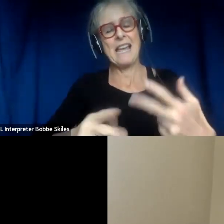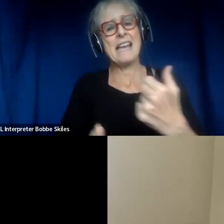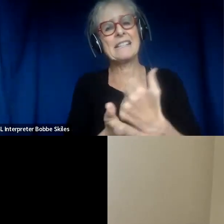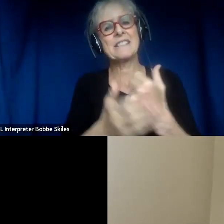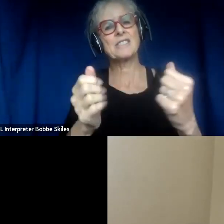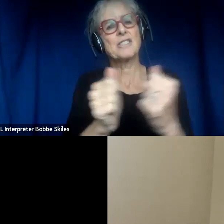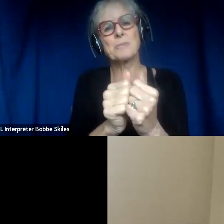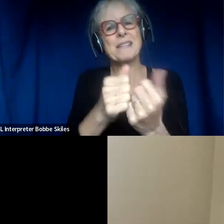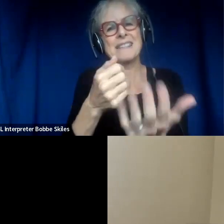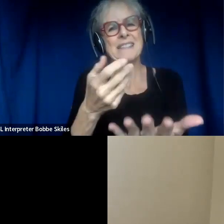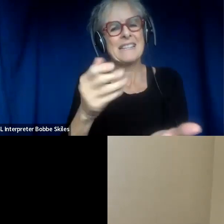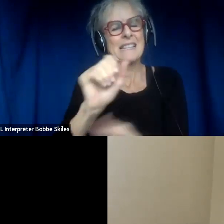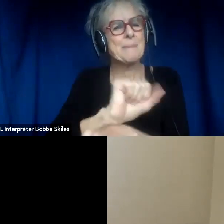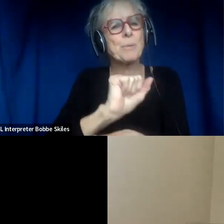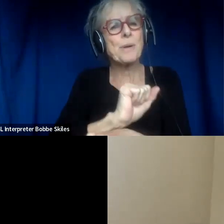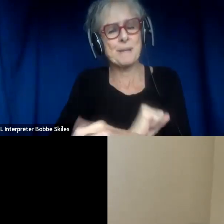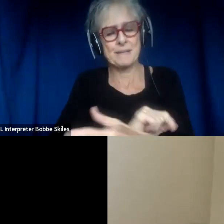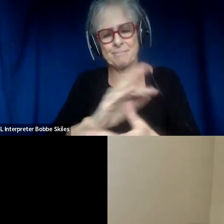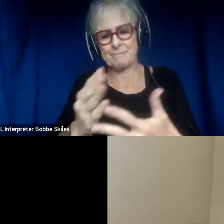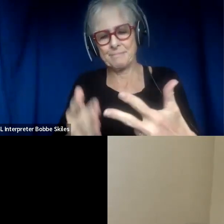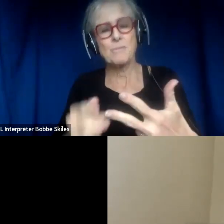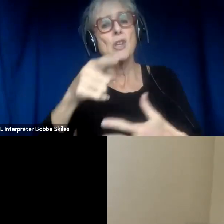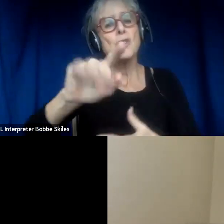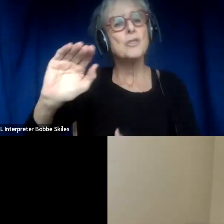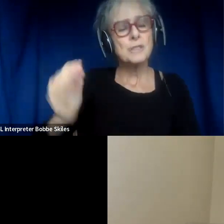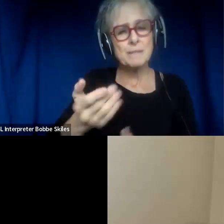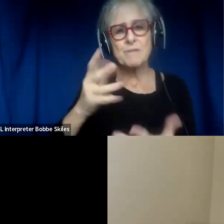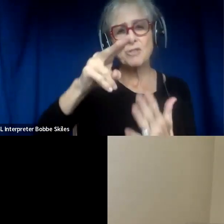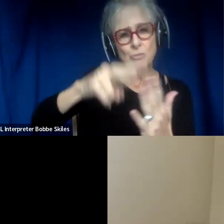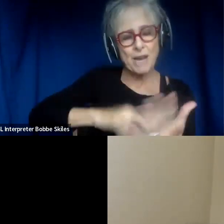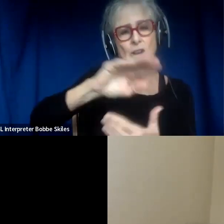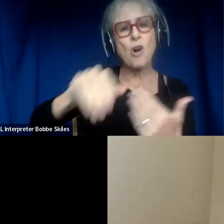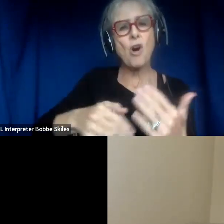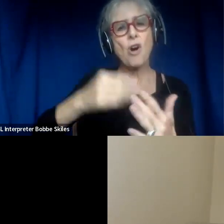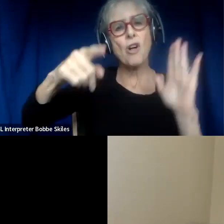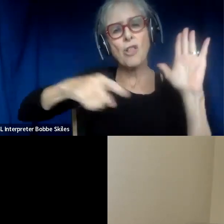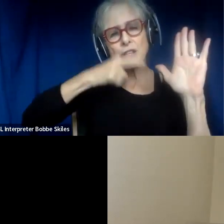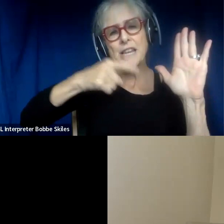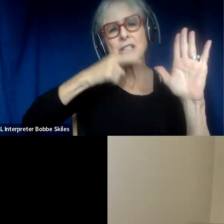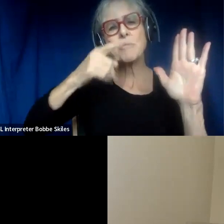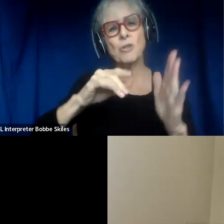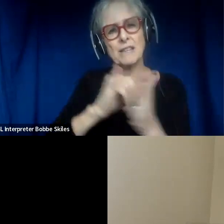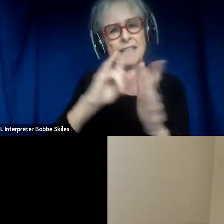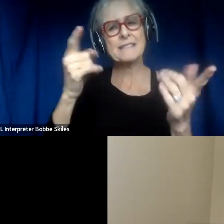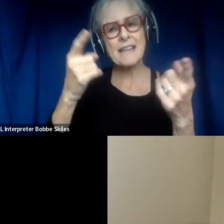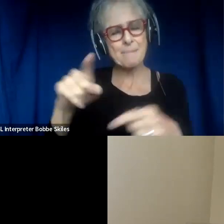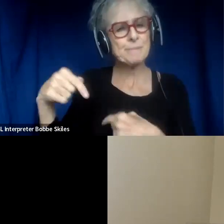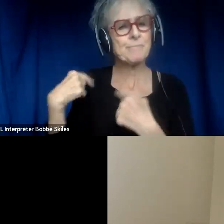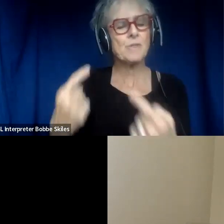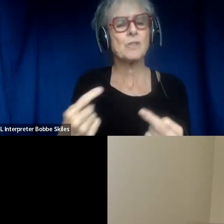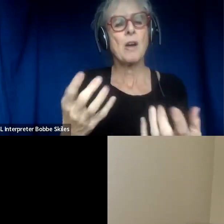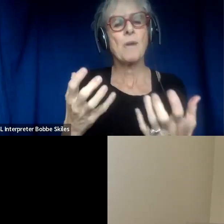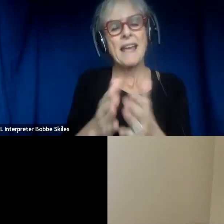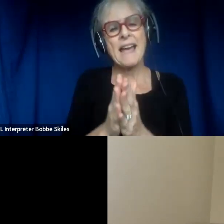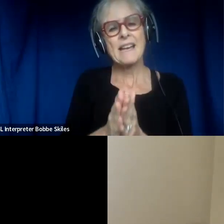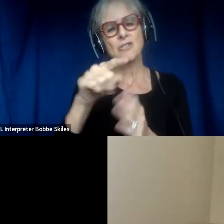And you seem to have listened or watched or read all of the testimony we've given before. So I want to ask you